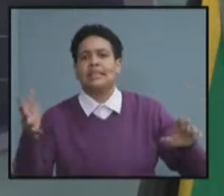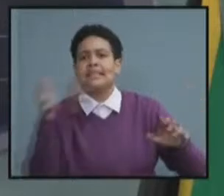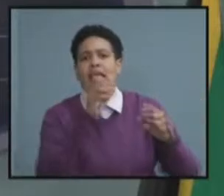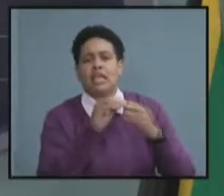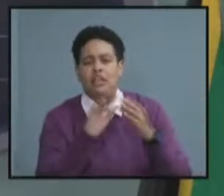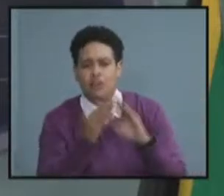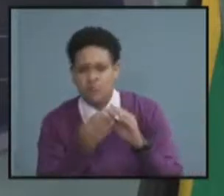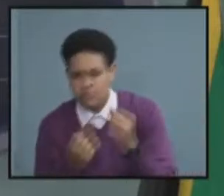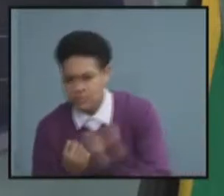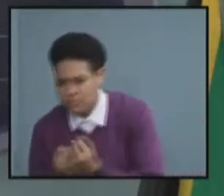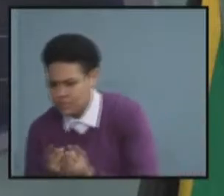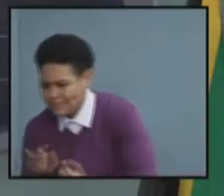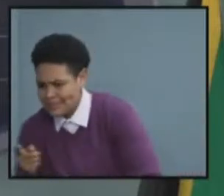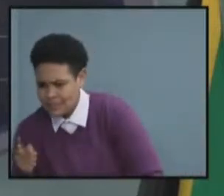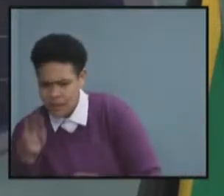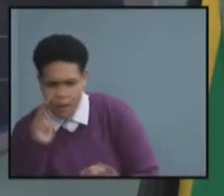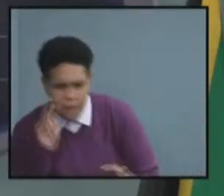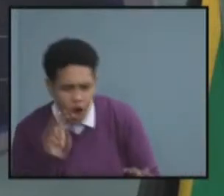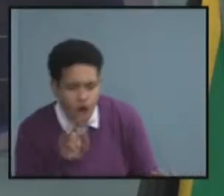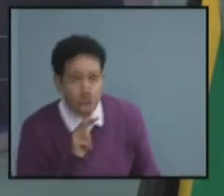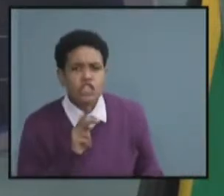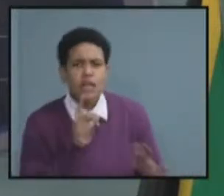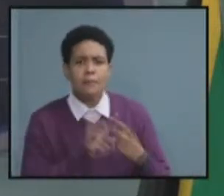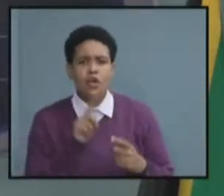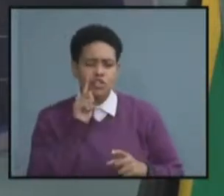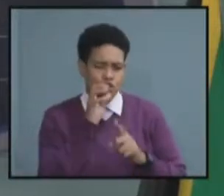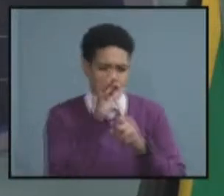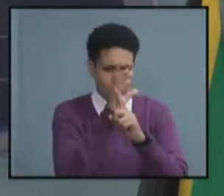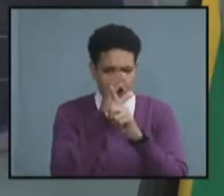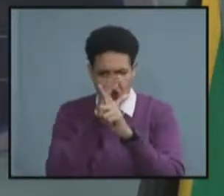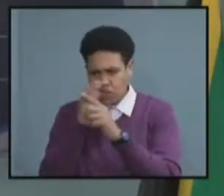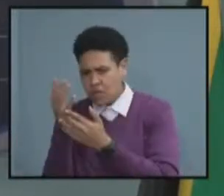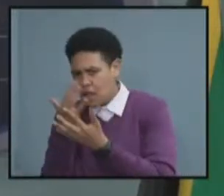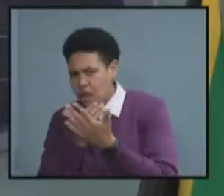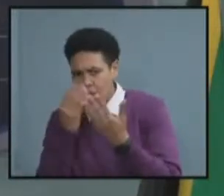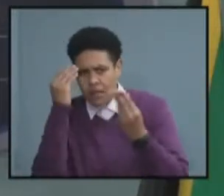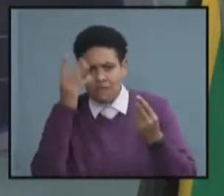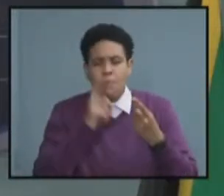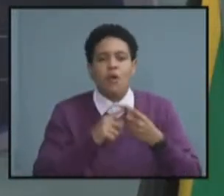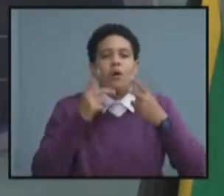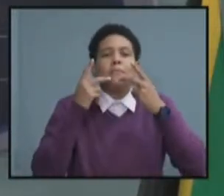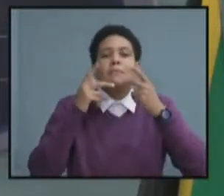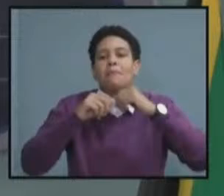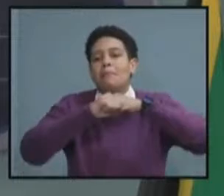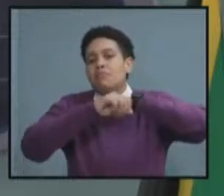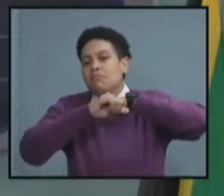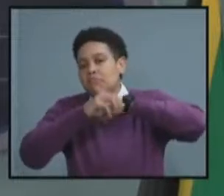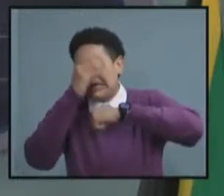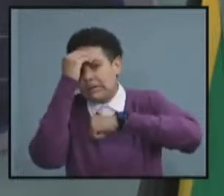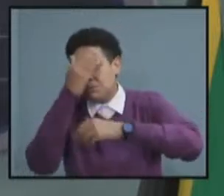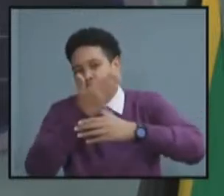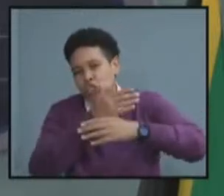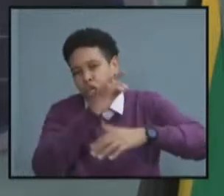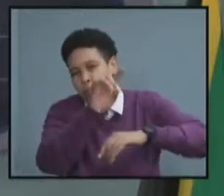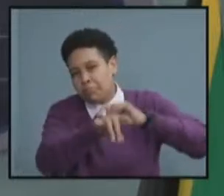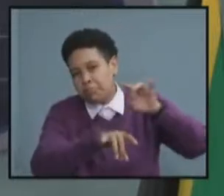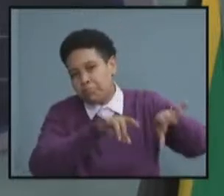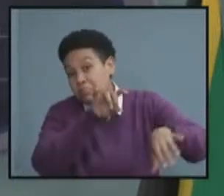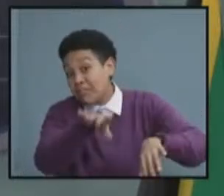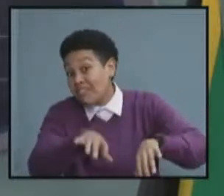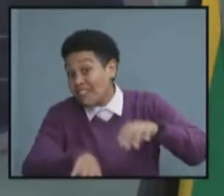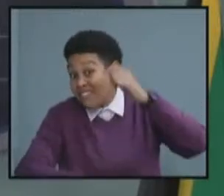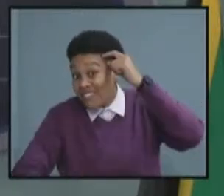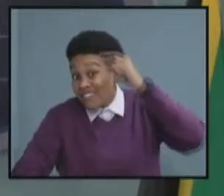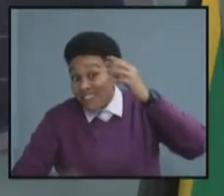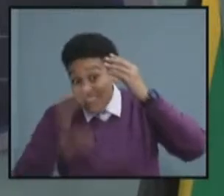the communities to assist with the monitoring and the surveillance and the public education. Because that, more